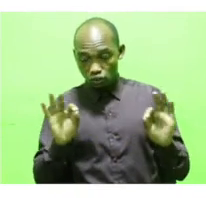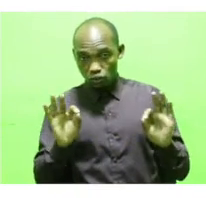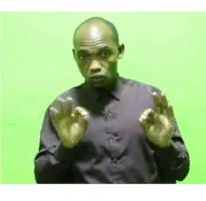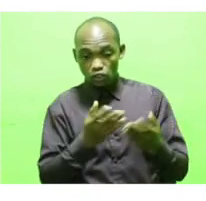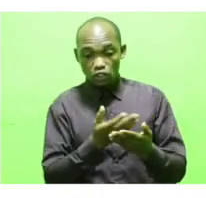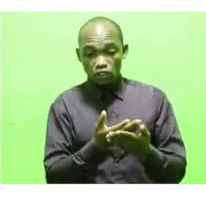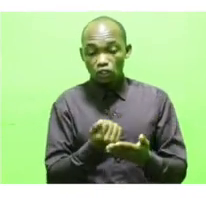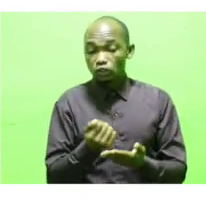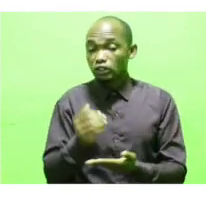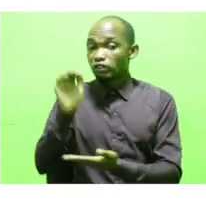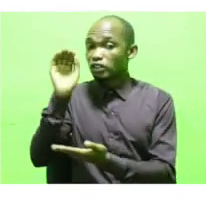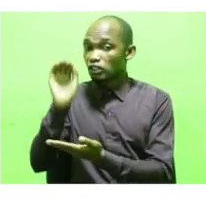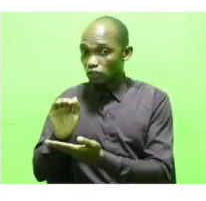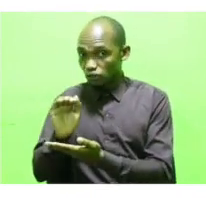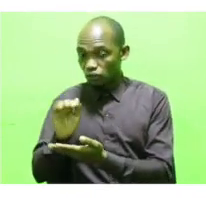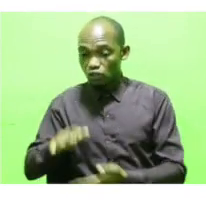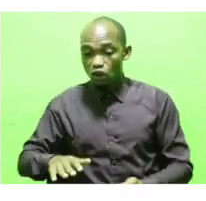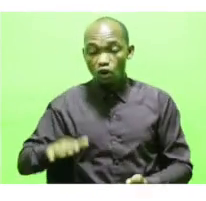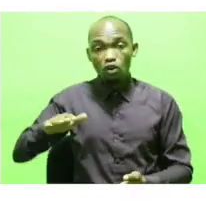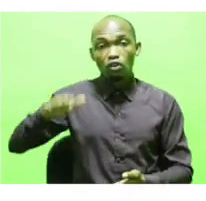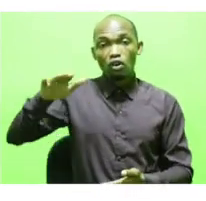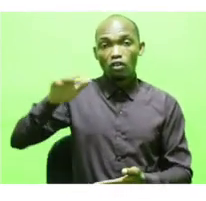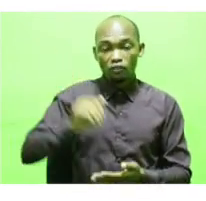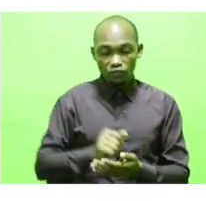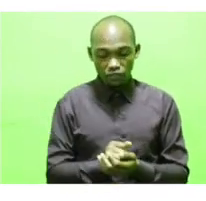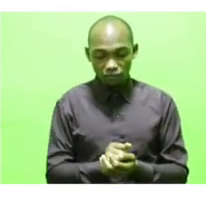is retarded or is reduced.